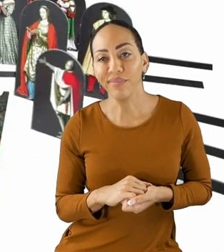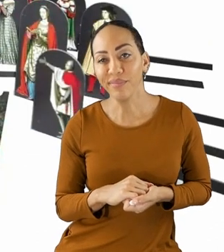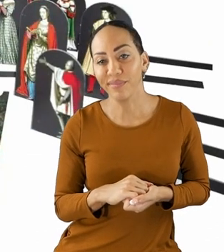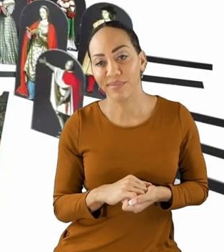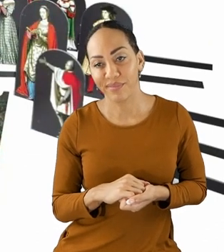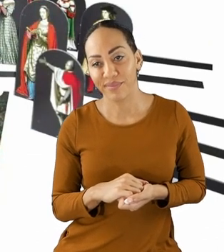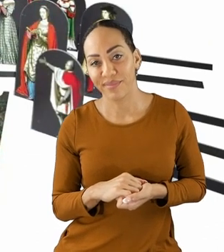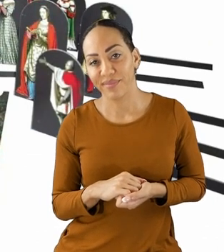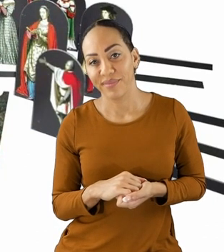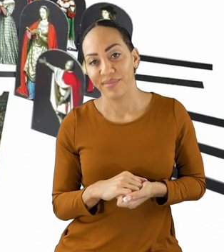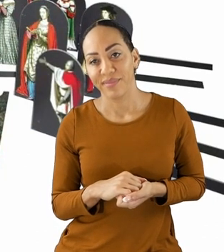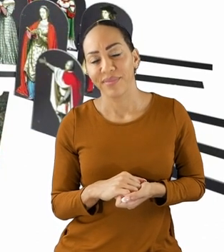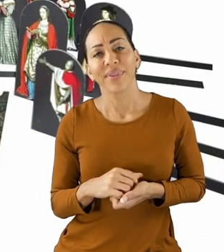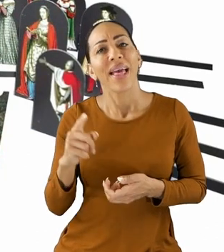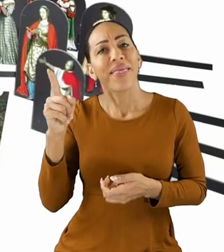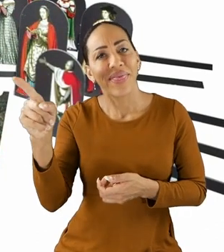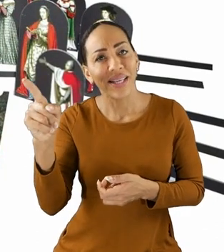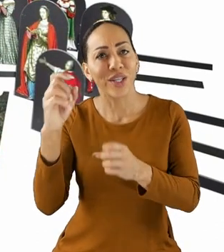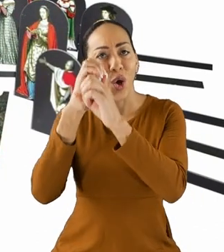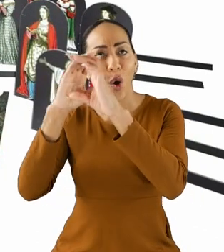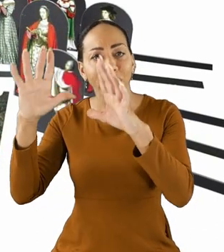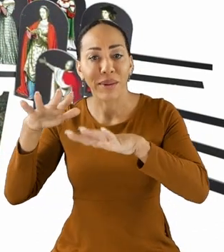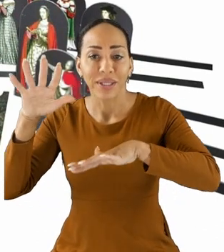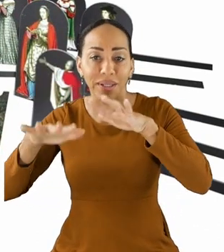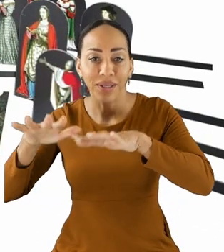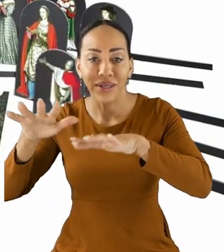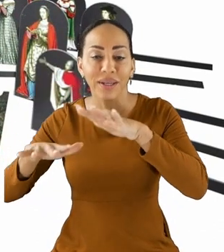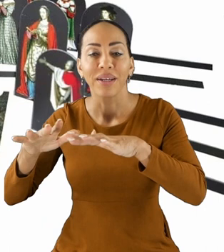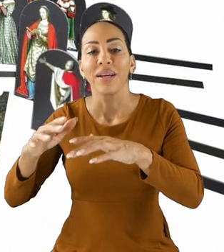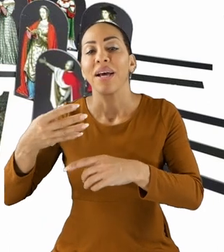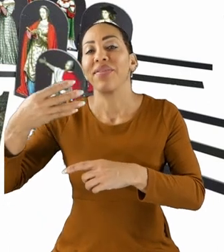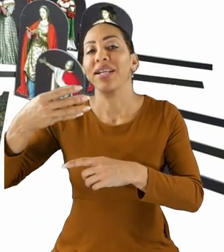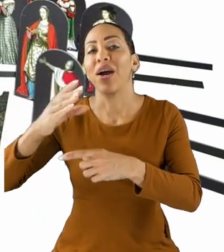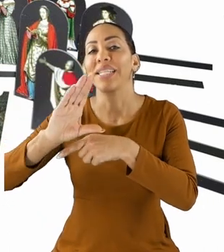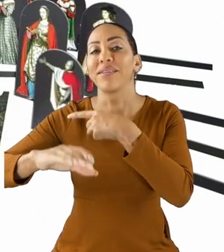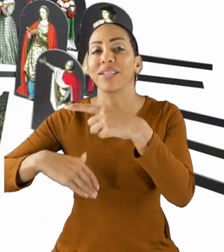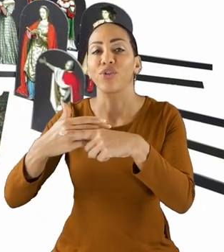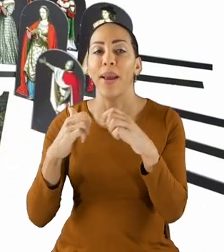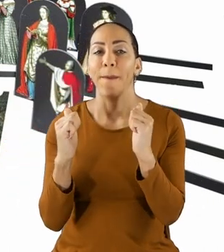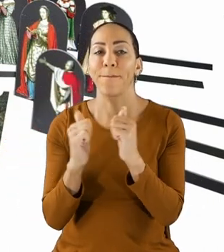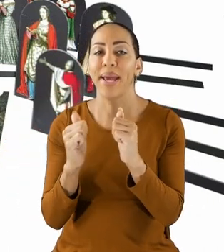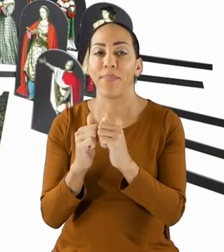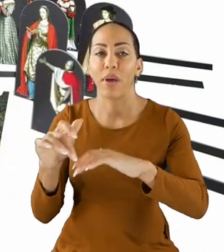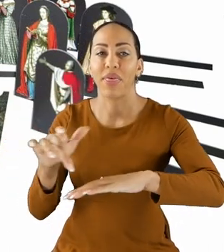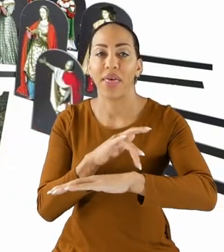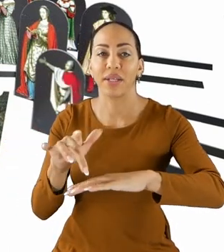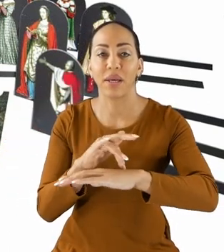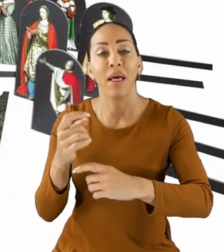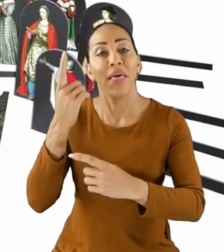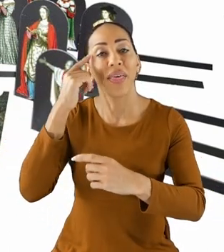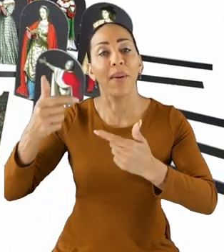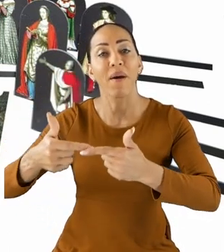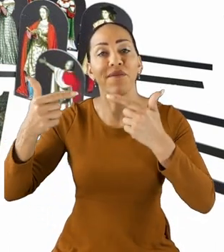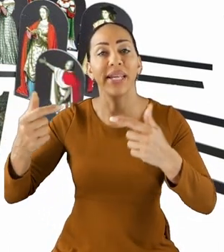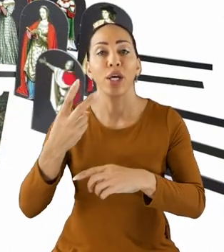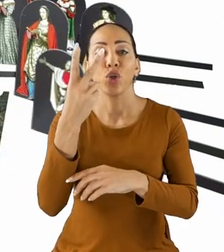So the compositing concept worked in a similar way to the 19th century paper theatre, when thinking about video as a 2D